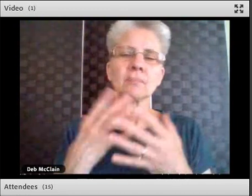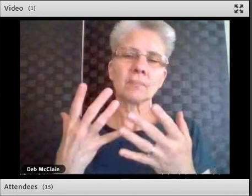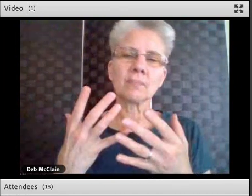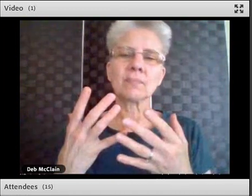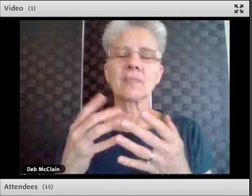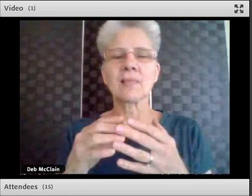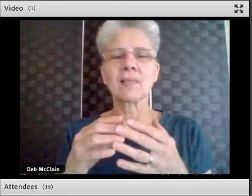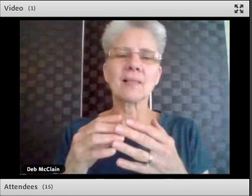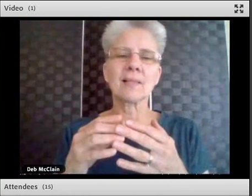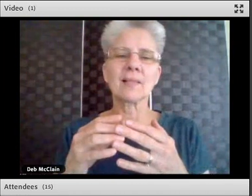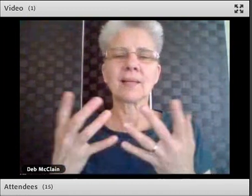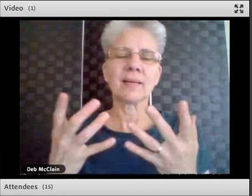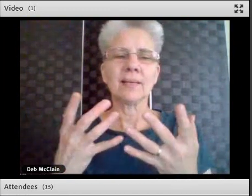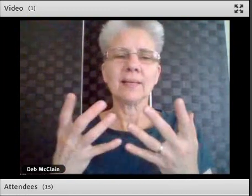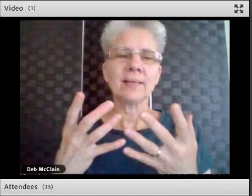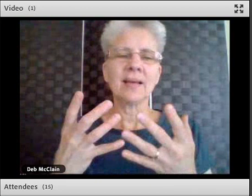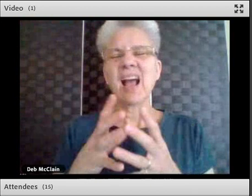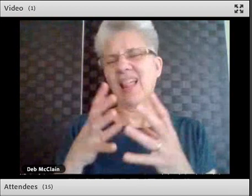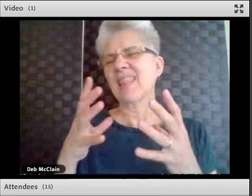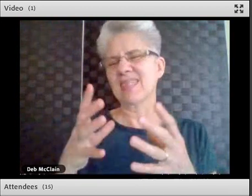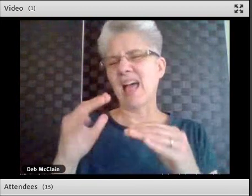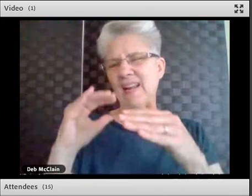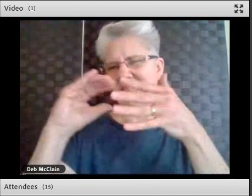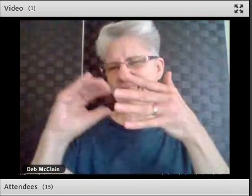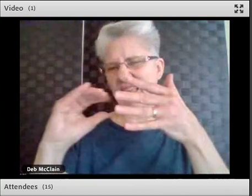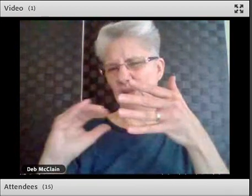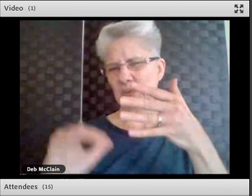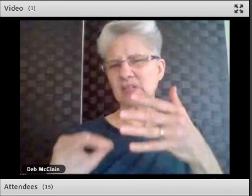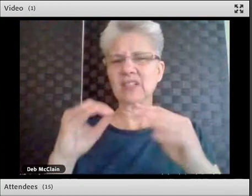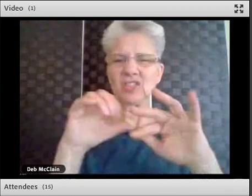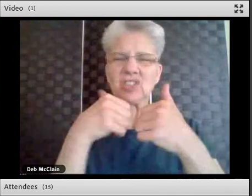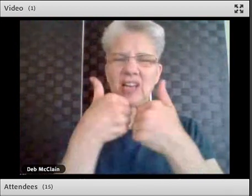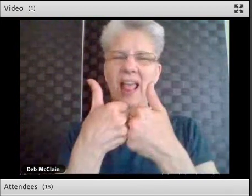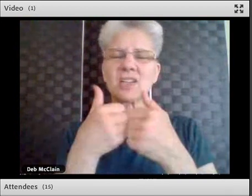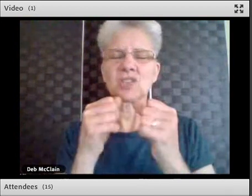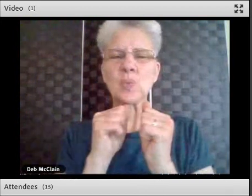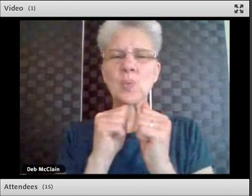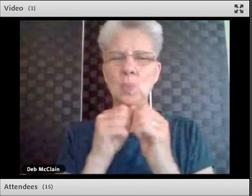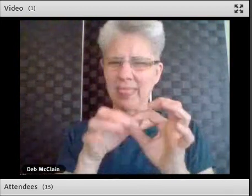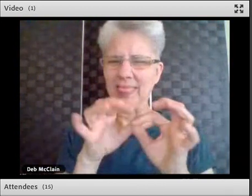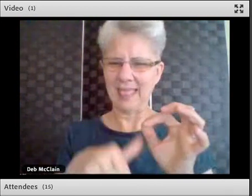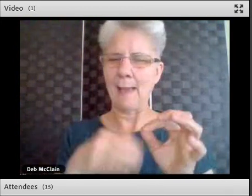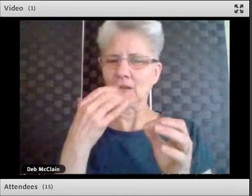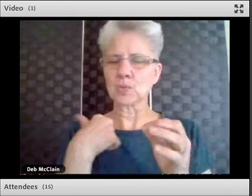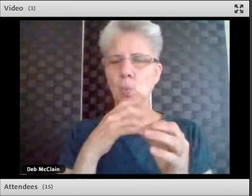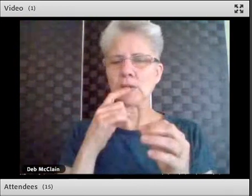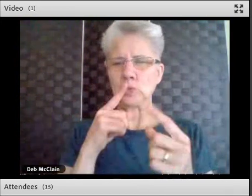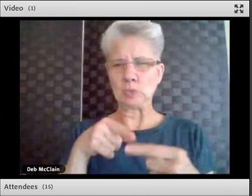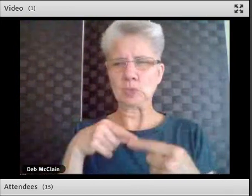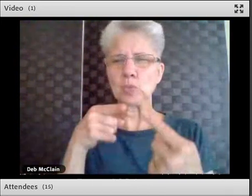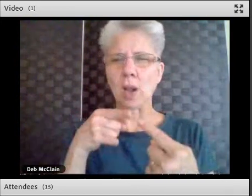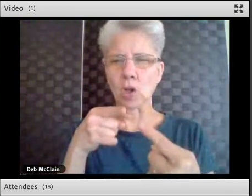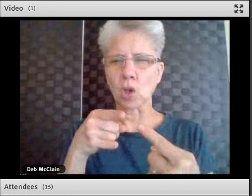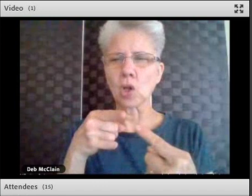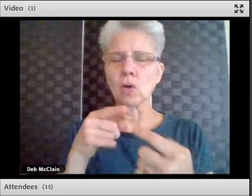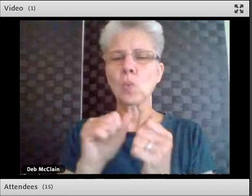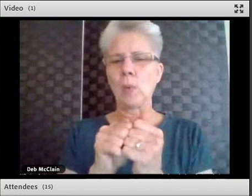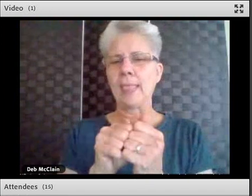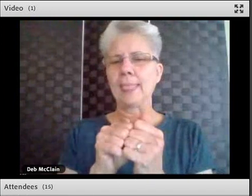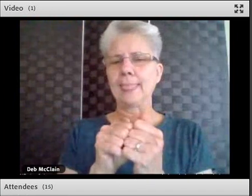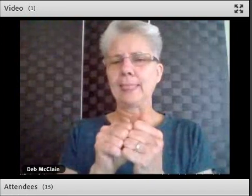But there's a lot of levels of challenges with regard to that, because we do struggle